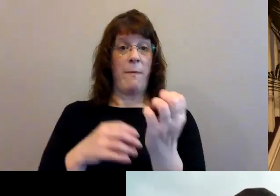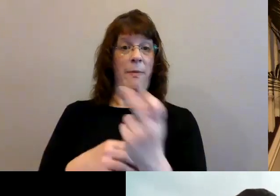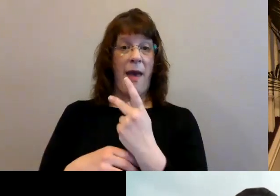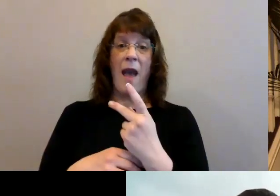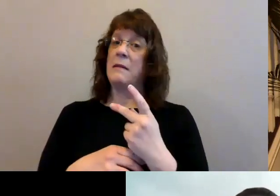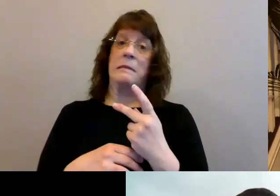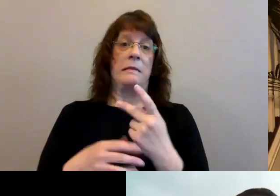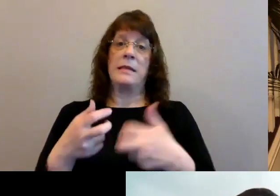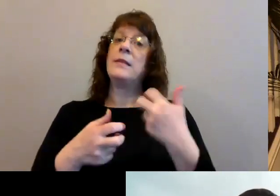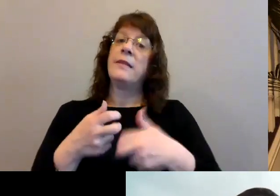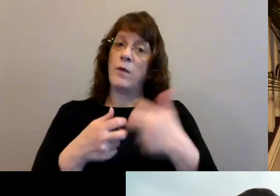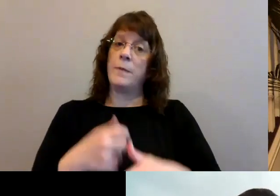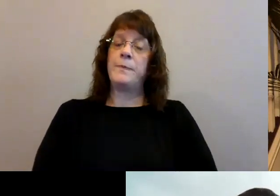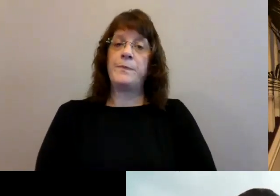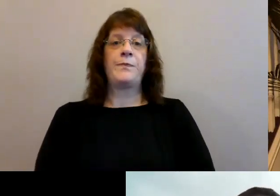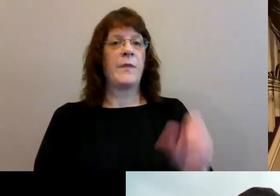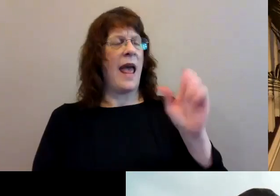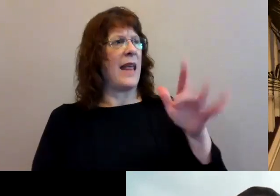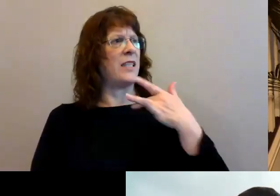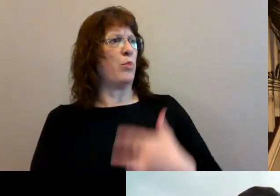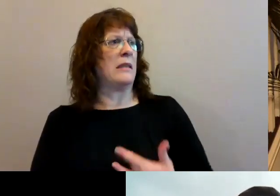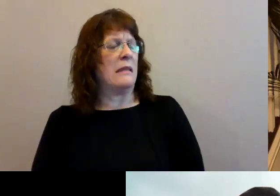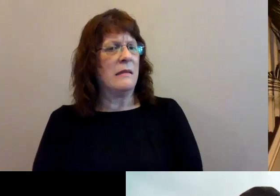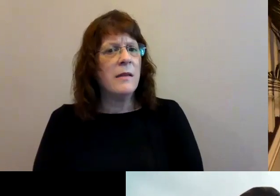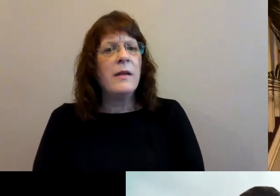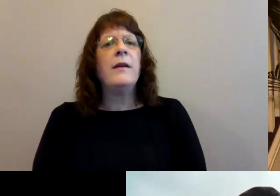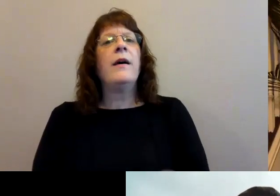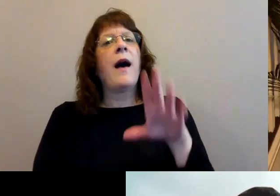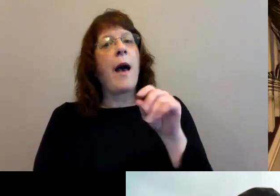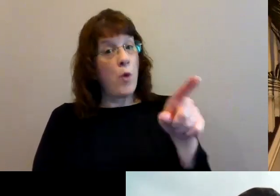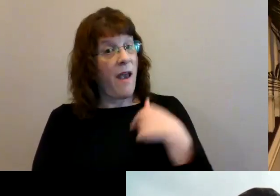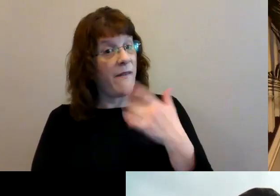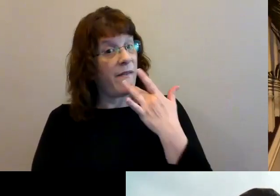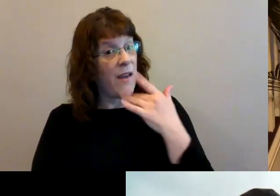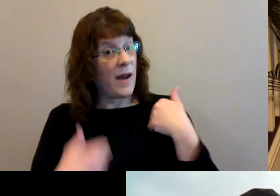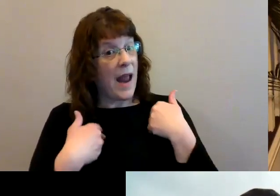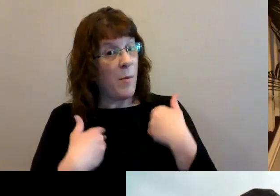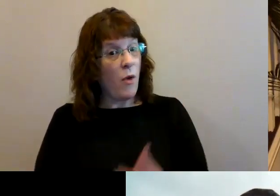Yeah. Oh, it's depressing. Do you have a favorite animal?